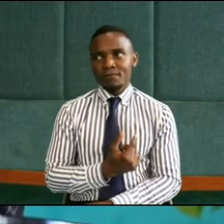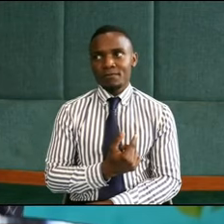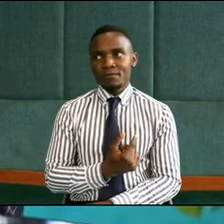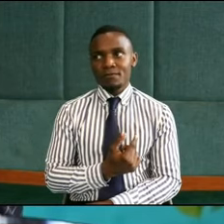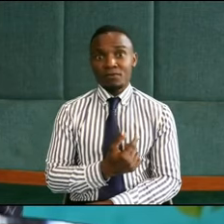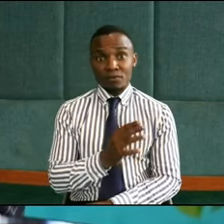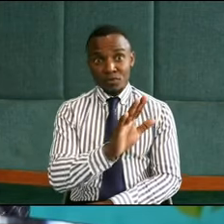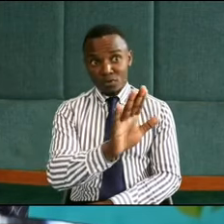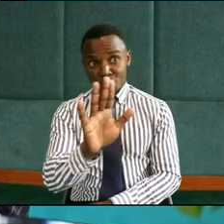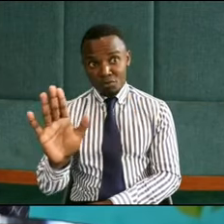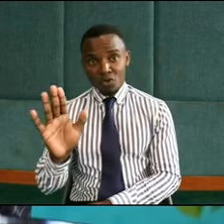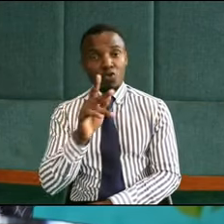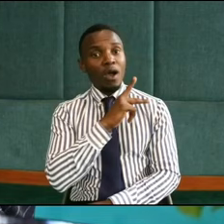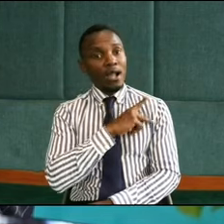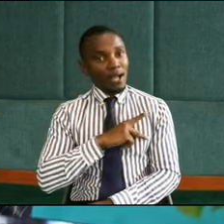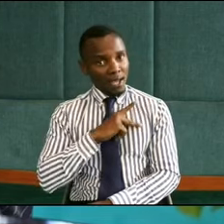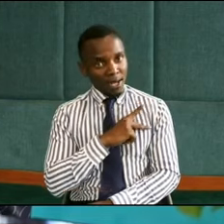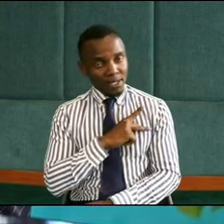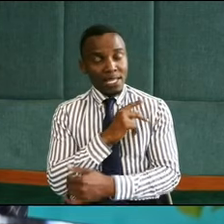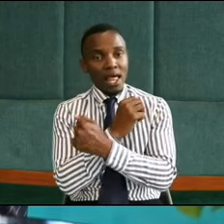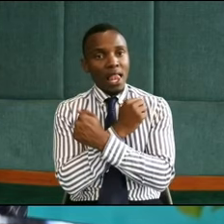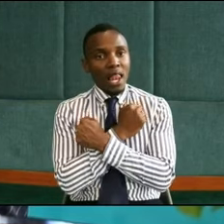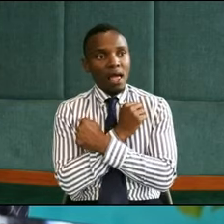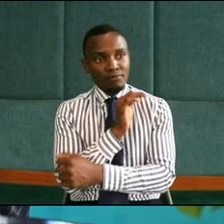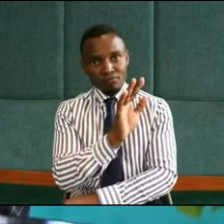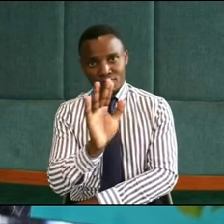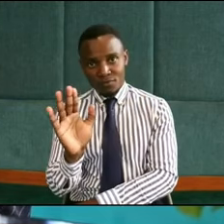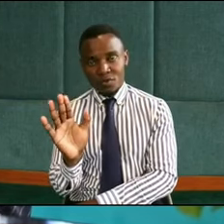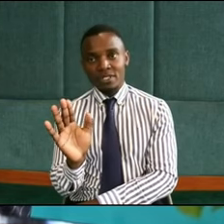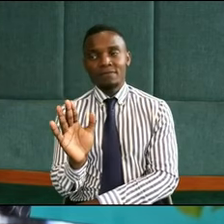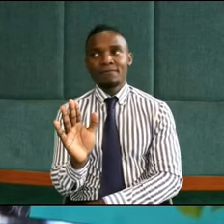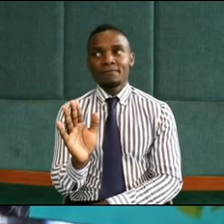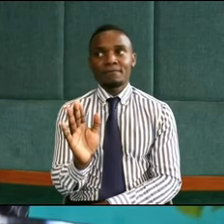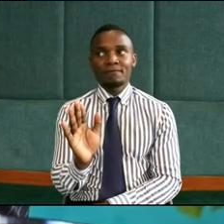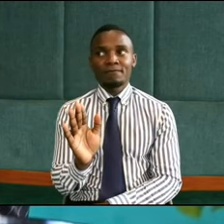your kindness, your love.